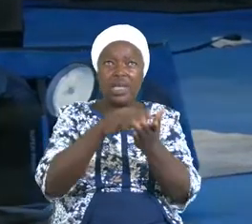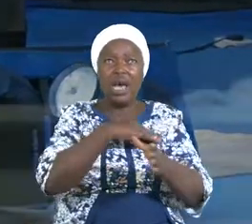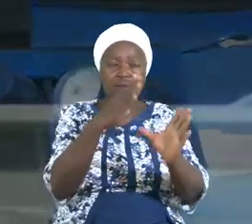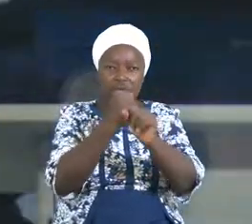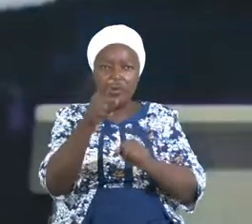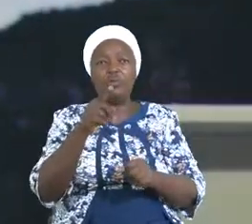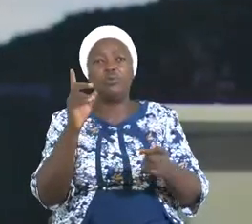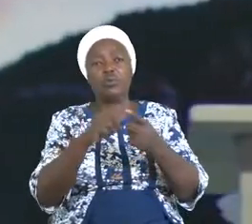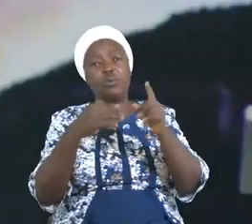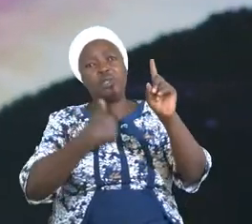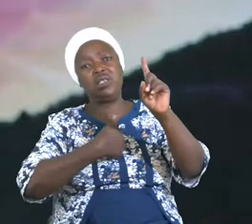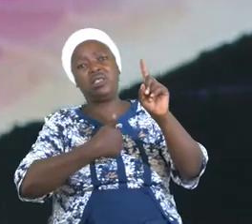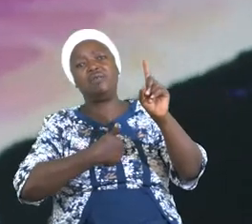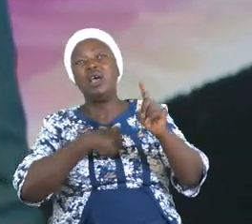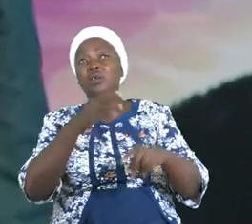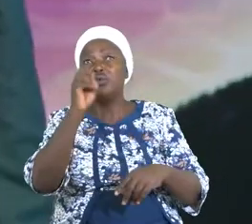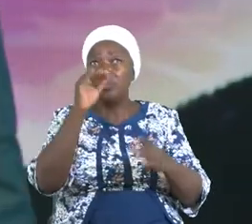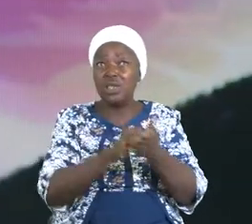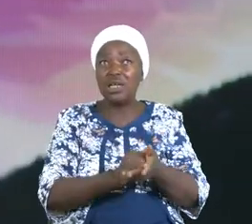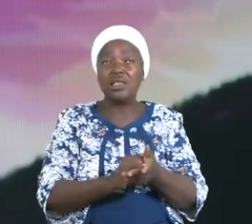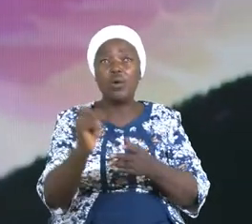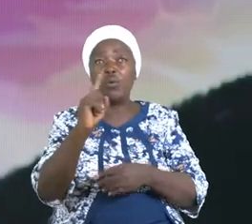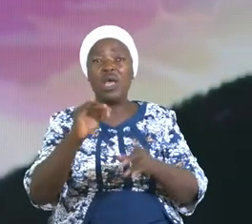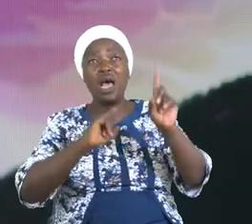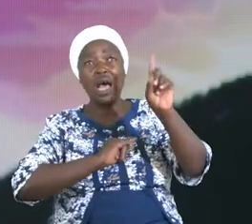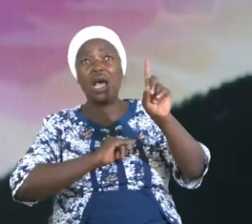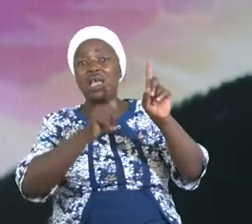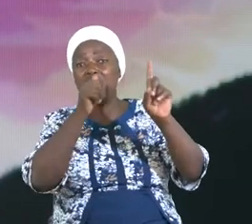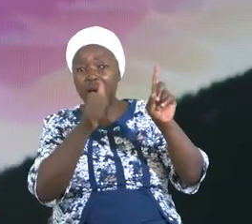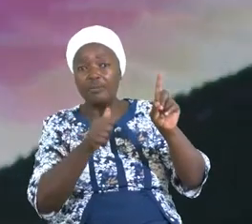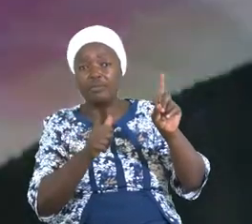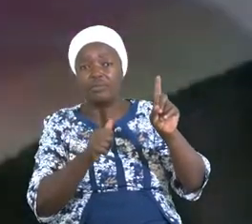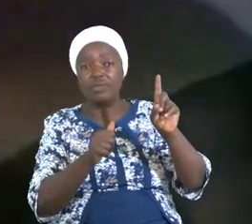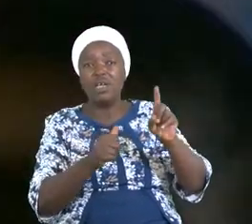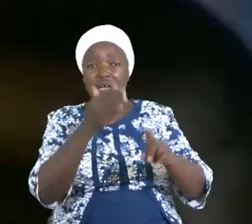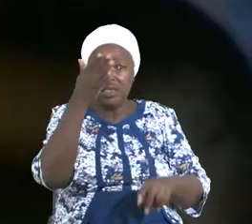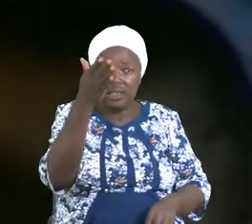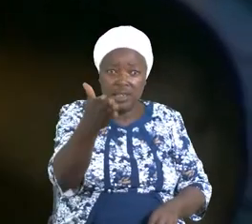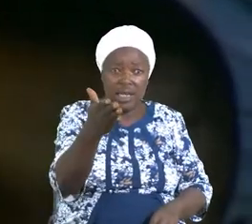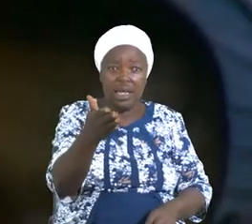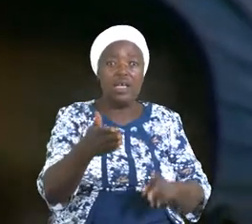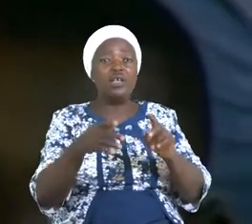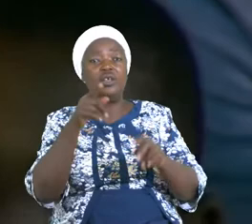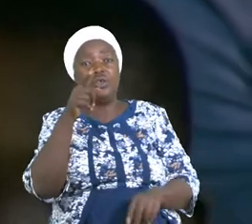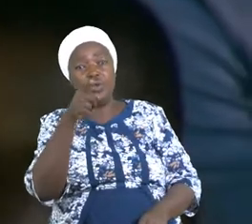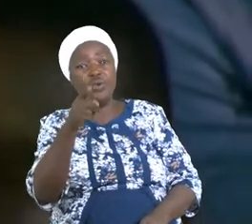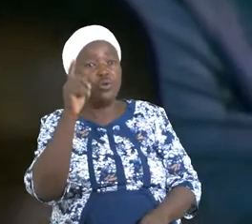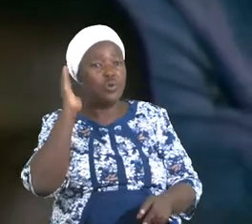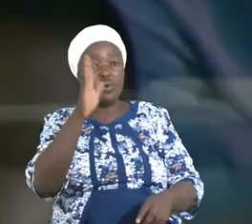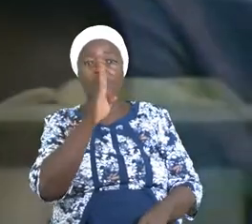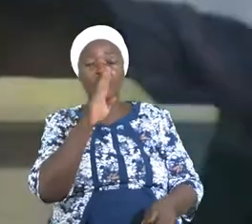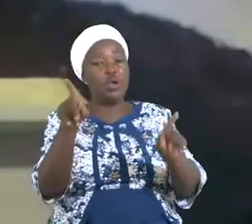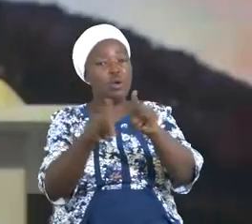myself, so that where I am, there ye will be also, for